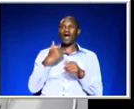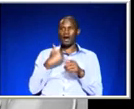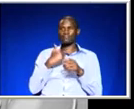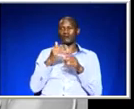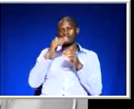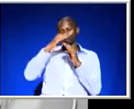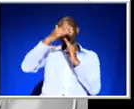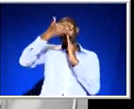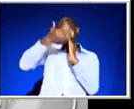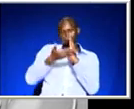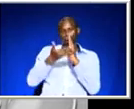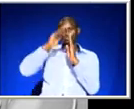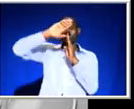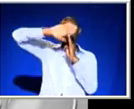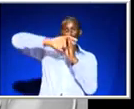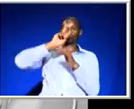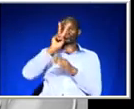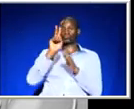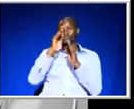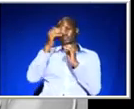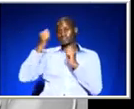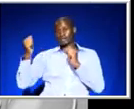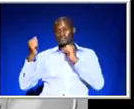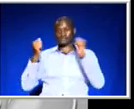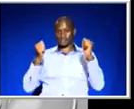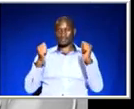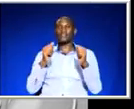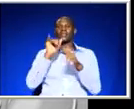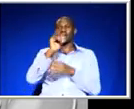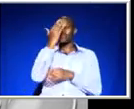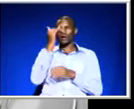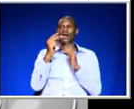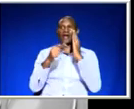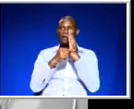is curved on two surfaces. That's why we call it biconvex.